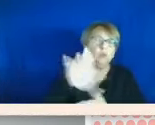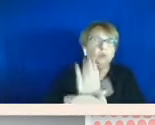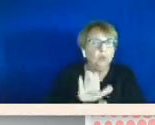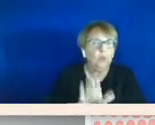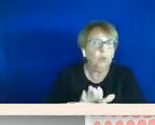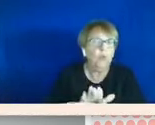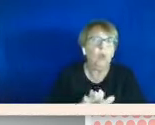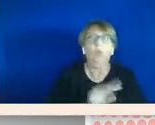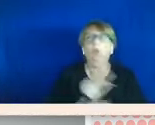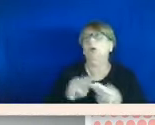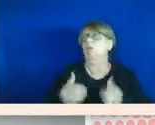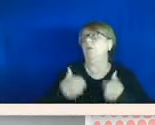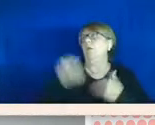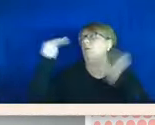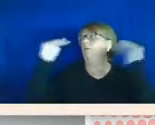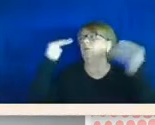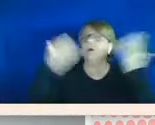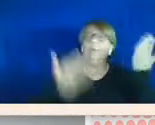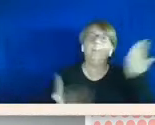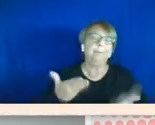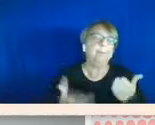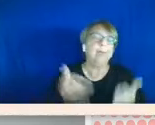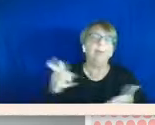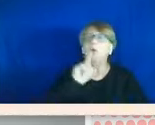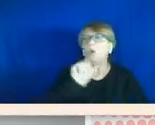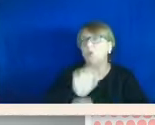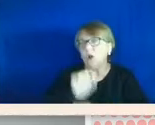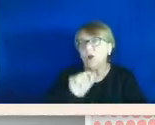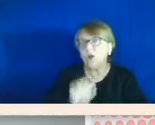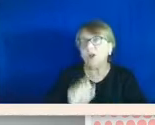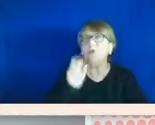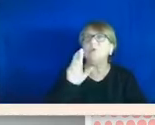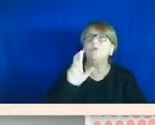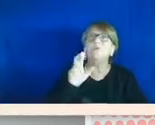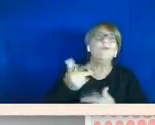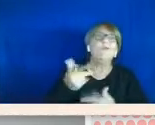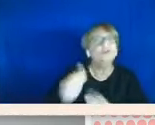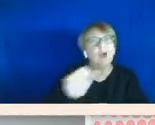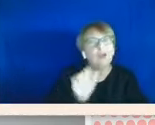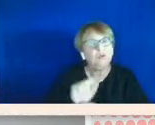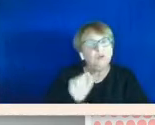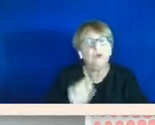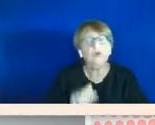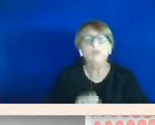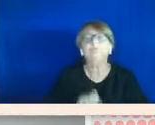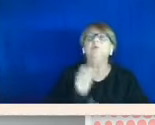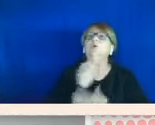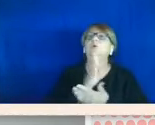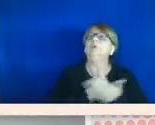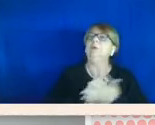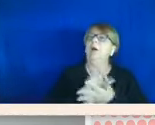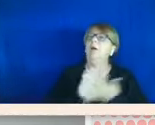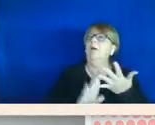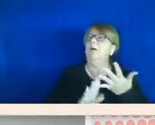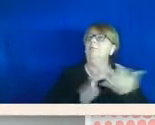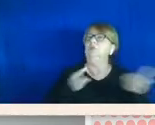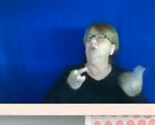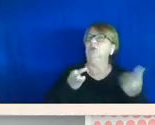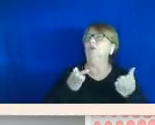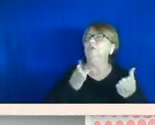be working or trying to work. So some of these services are all really trying to look